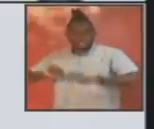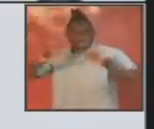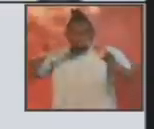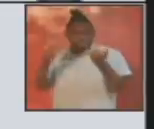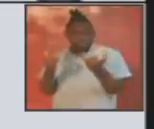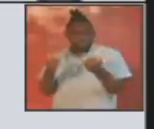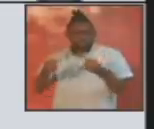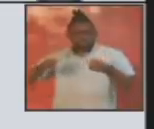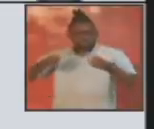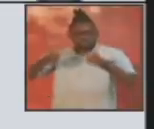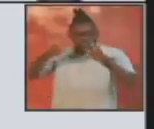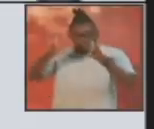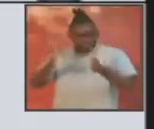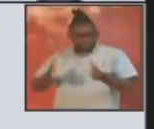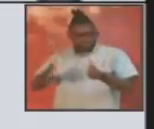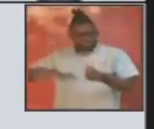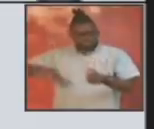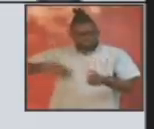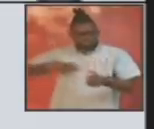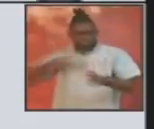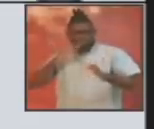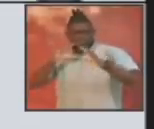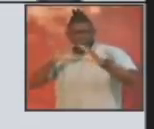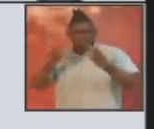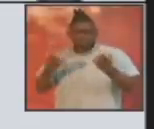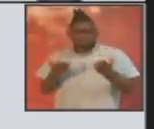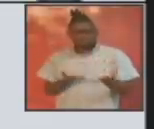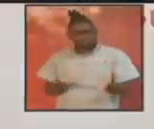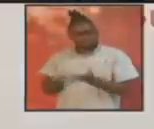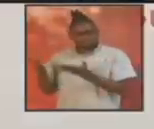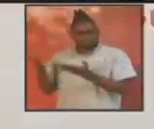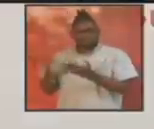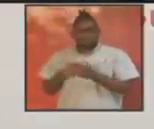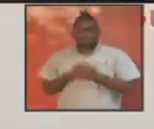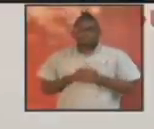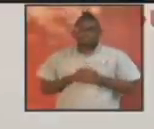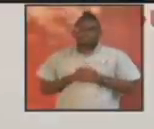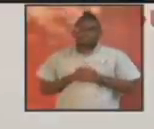of Corporate Communications at the Ministry of Health, Candice Alcantara.